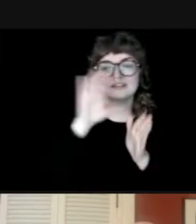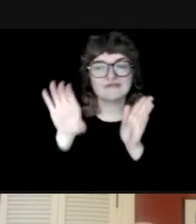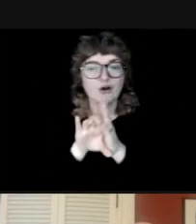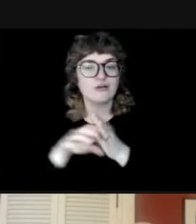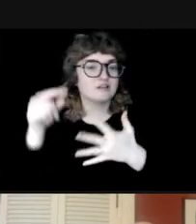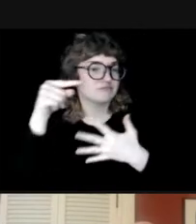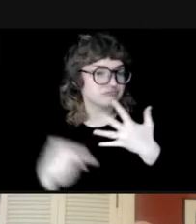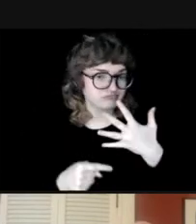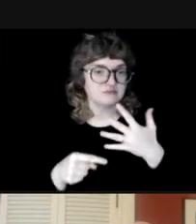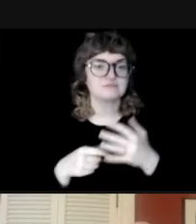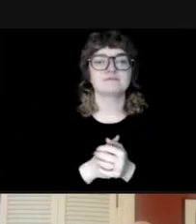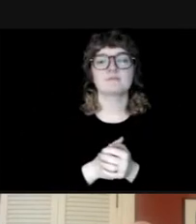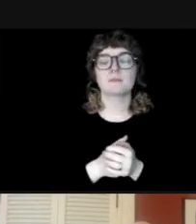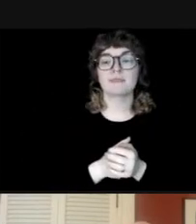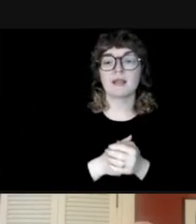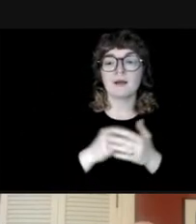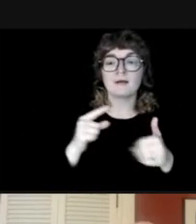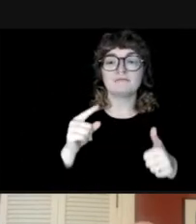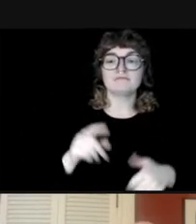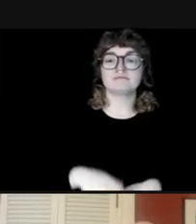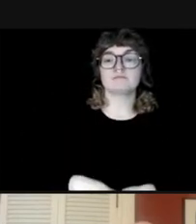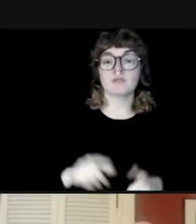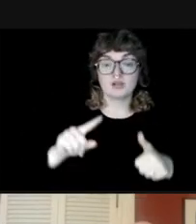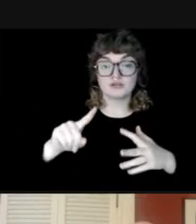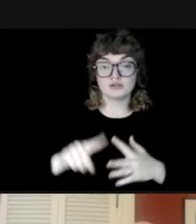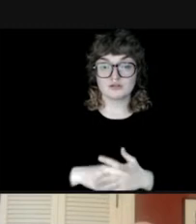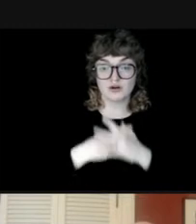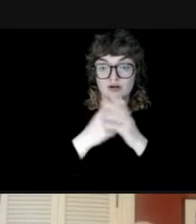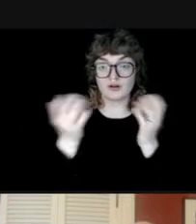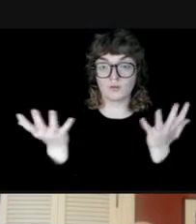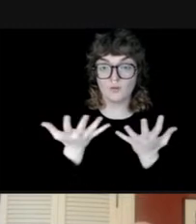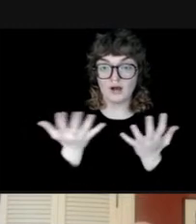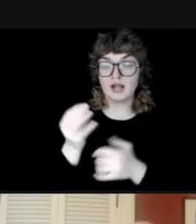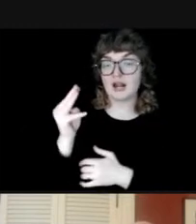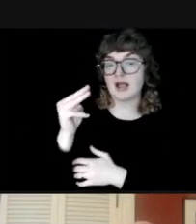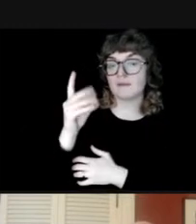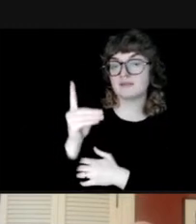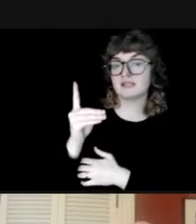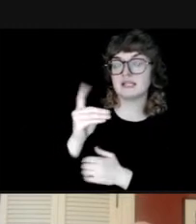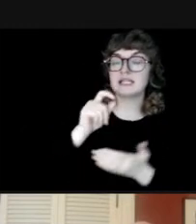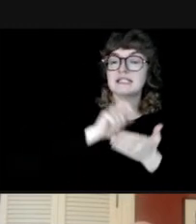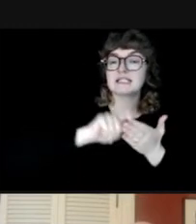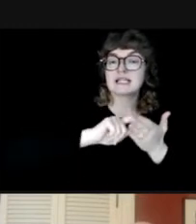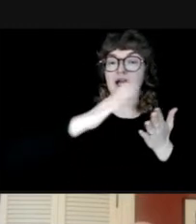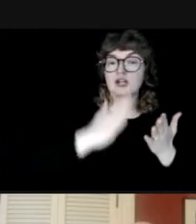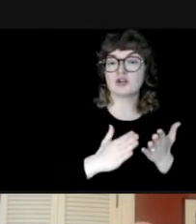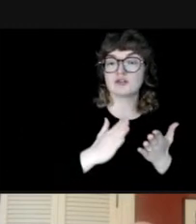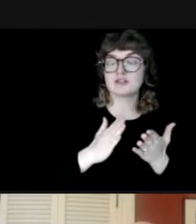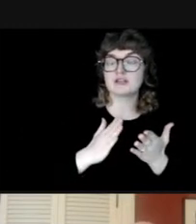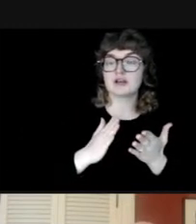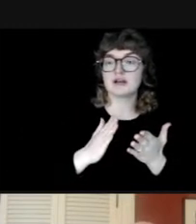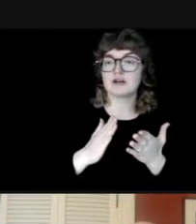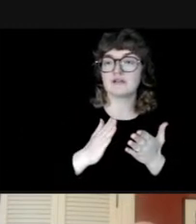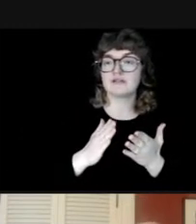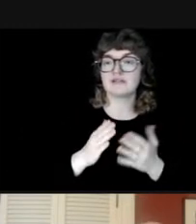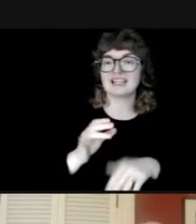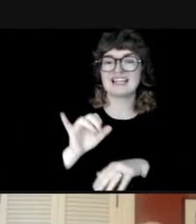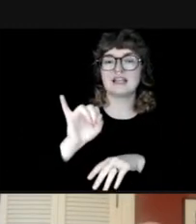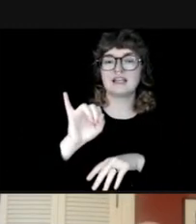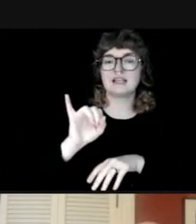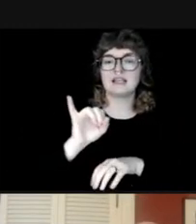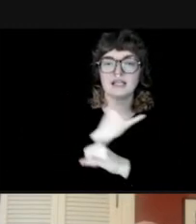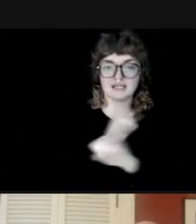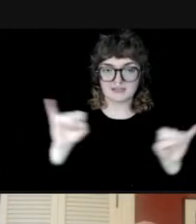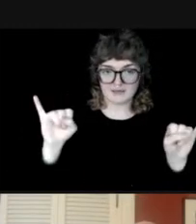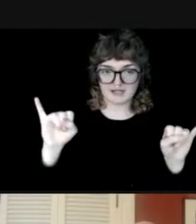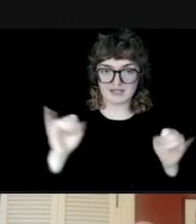Next, beginning with the Maryland signers of the Declaration of Independence in July of 1776, and